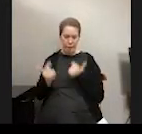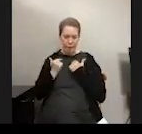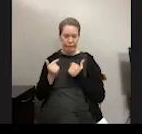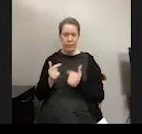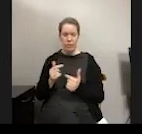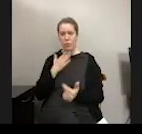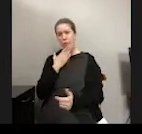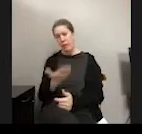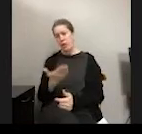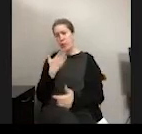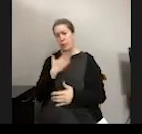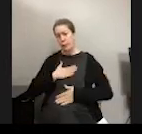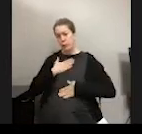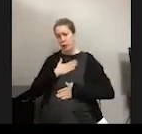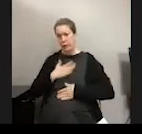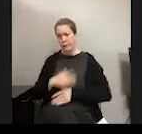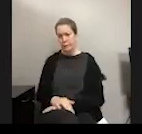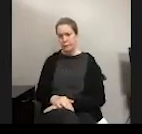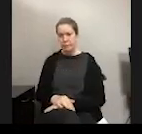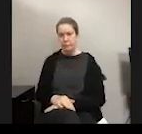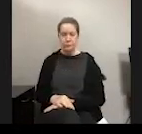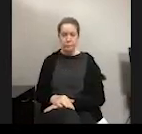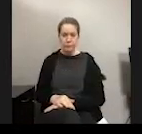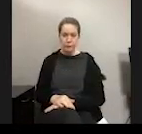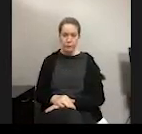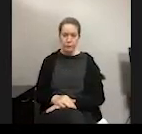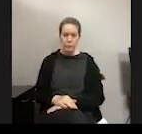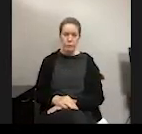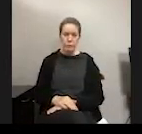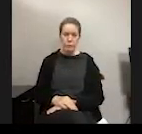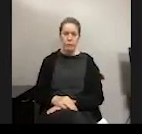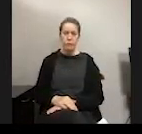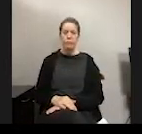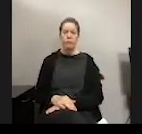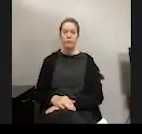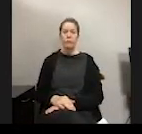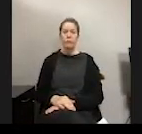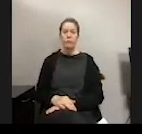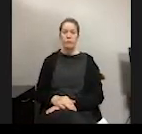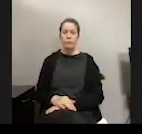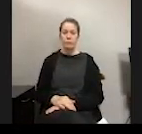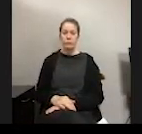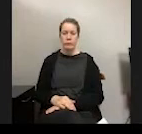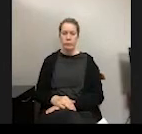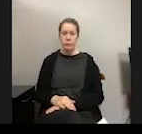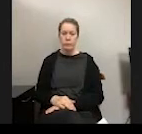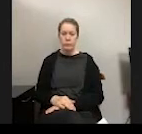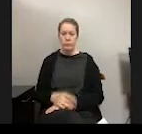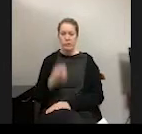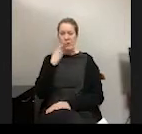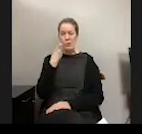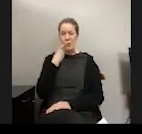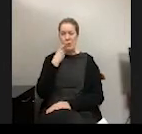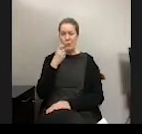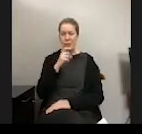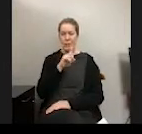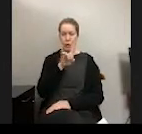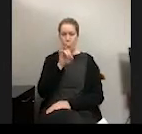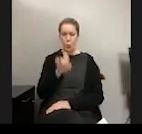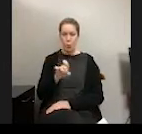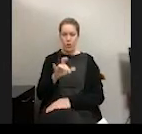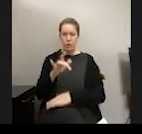you. And we've also touched a little bit upon this within the previous question, but in terms of what public